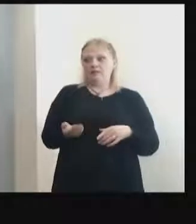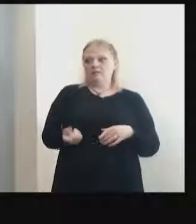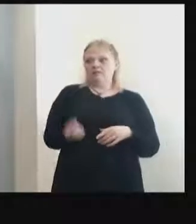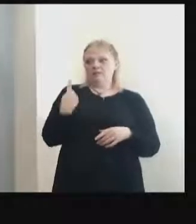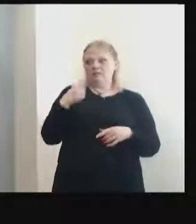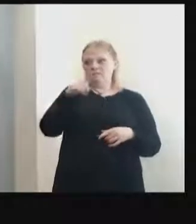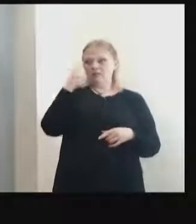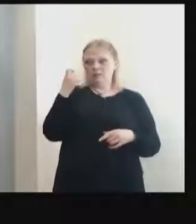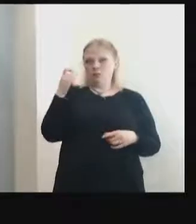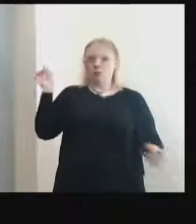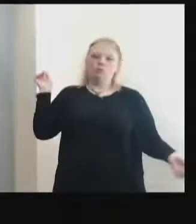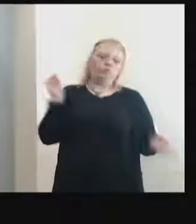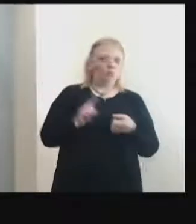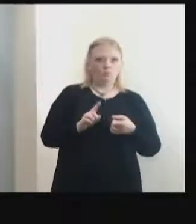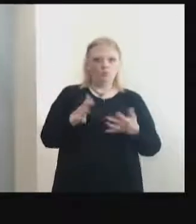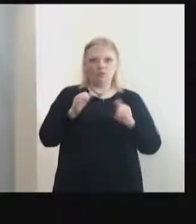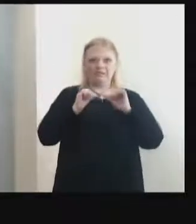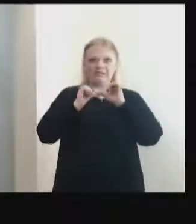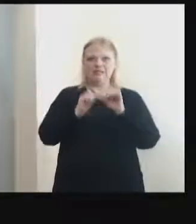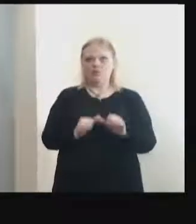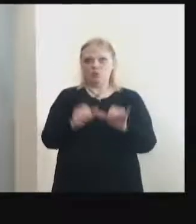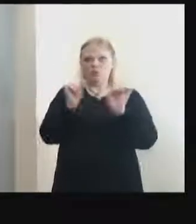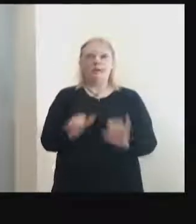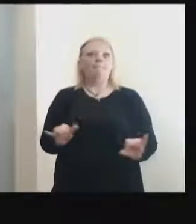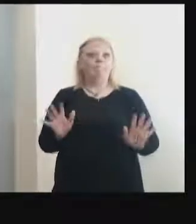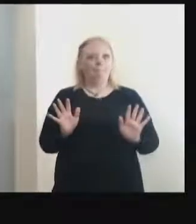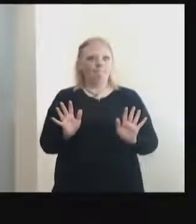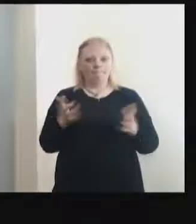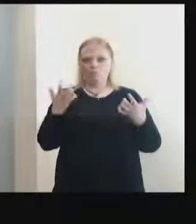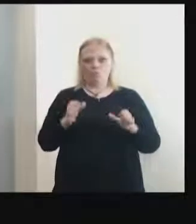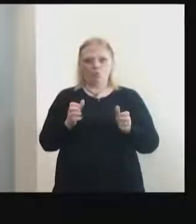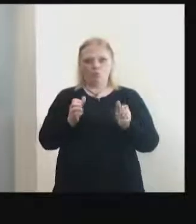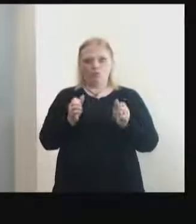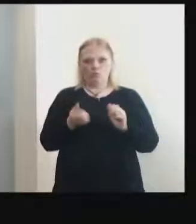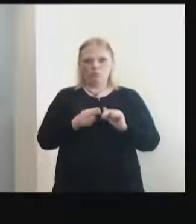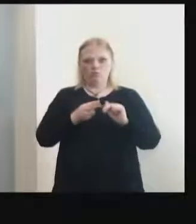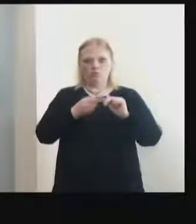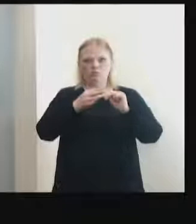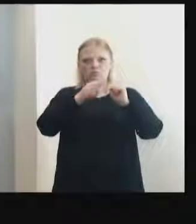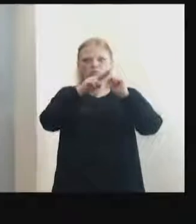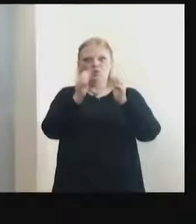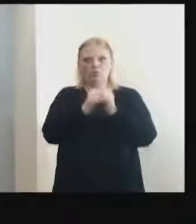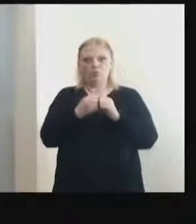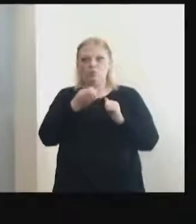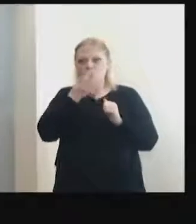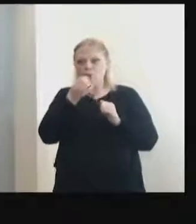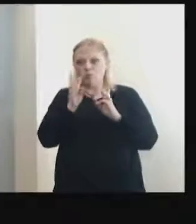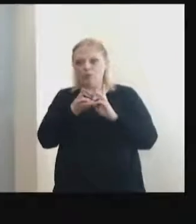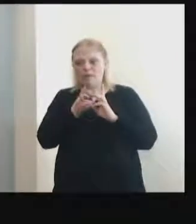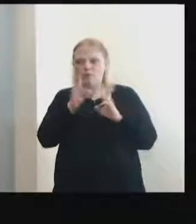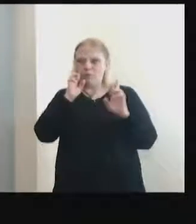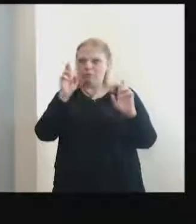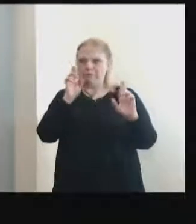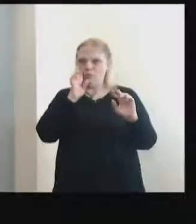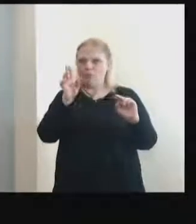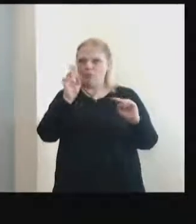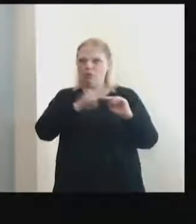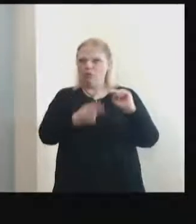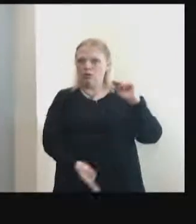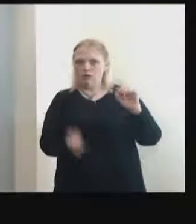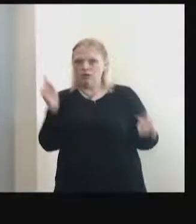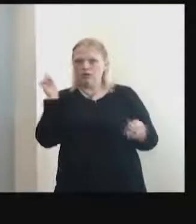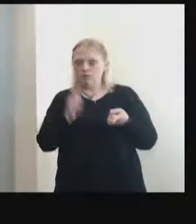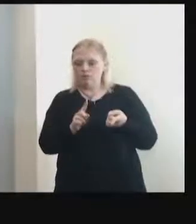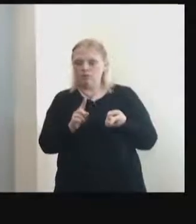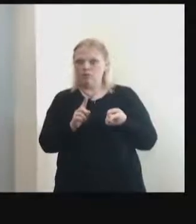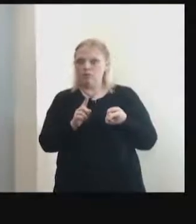tremendous drops, we want to continue to see that. We don't want to see that grow, and hopefully with the warmer weather that will continue to drop. But we are